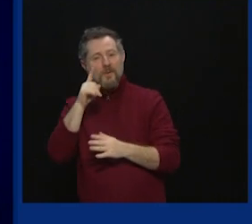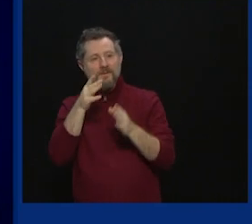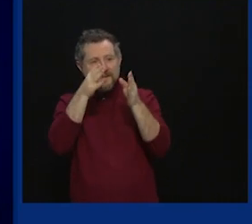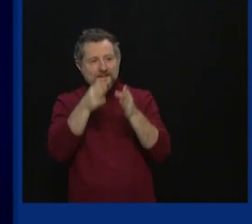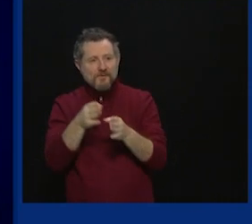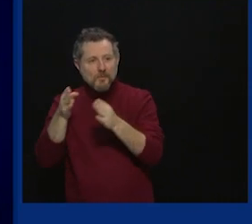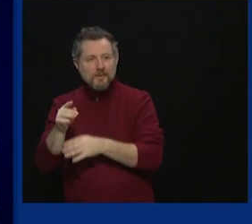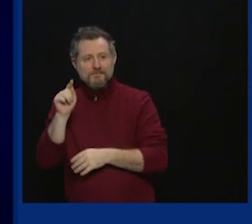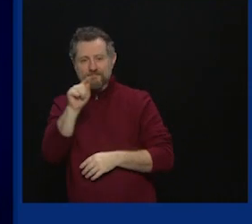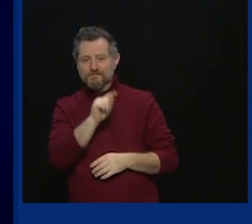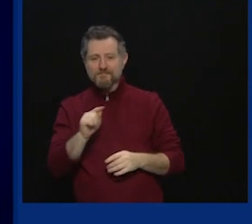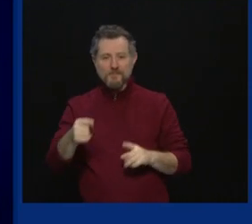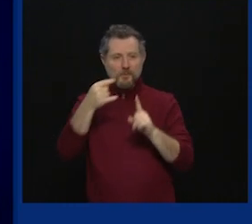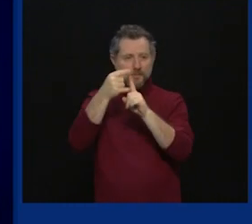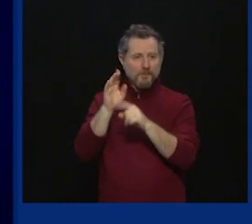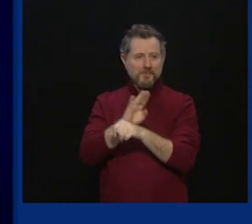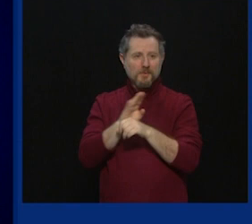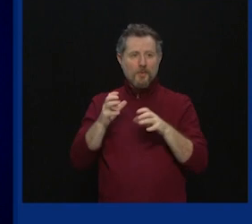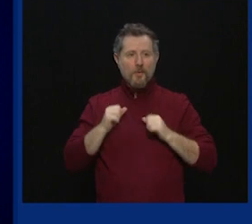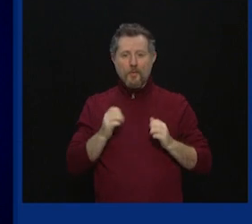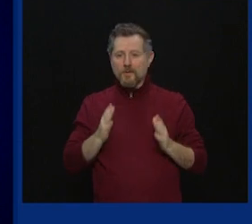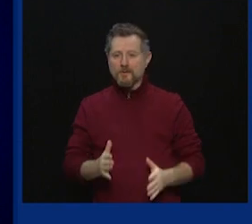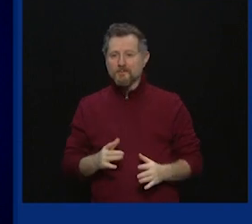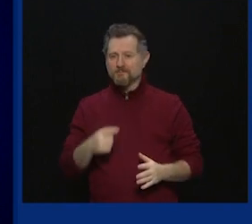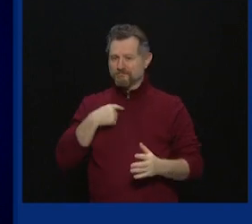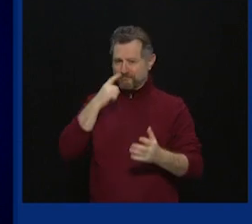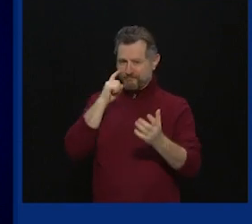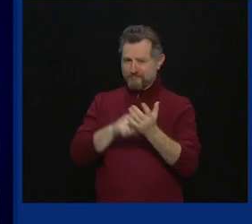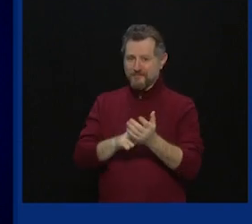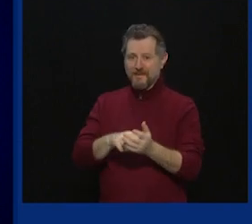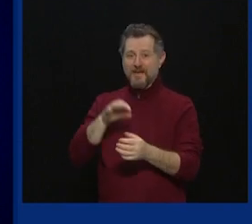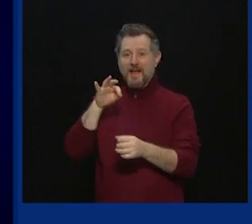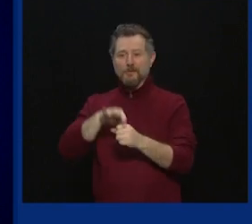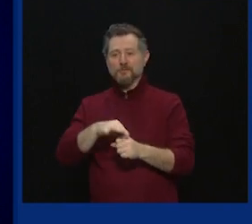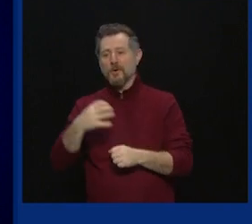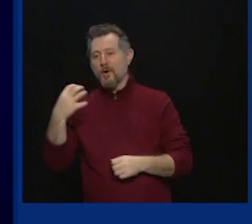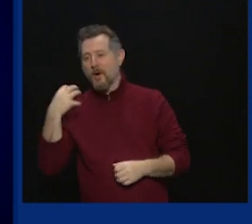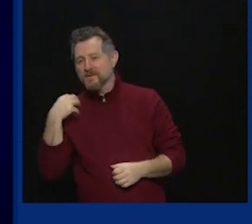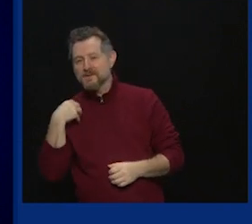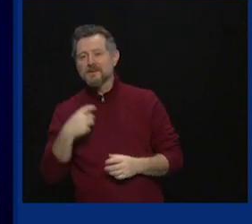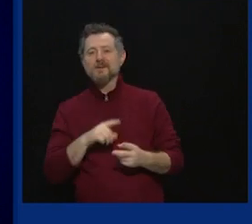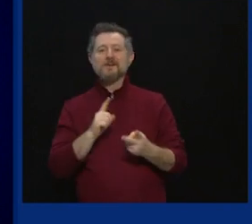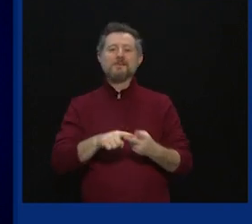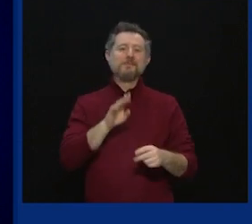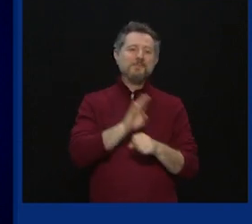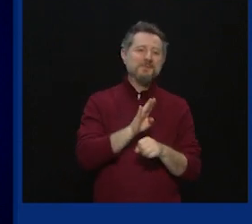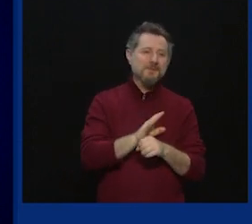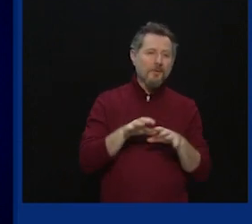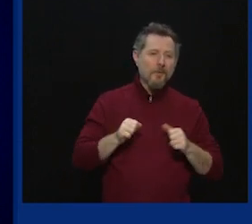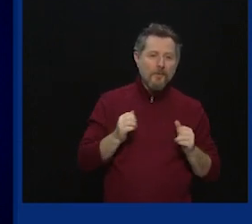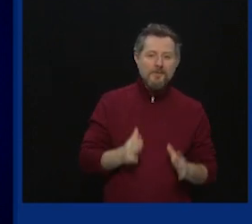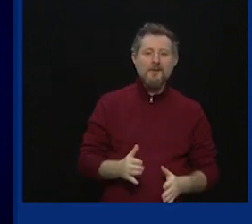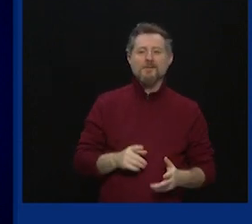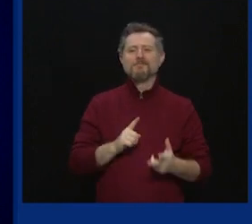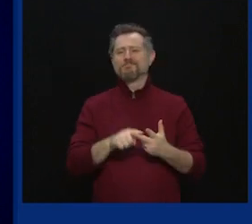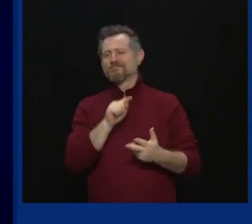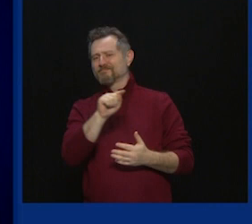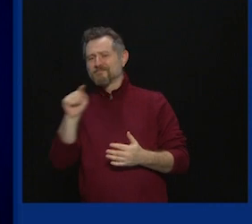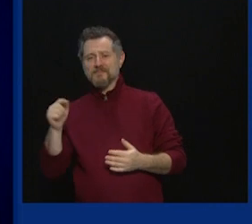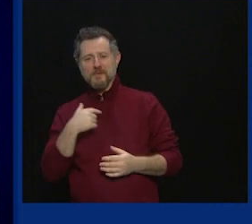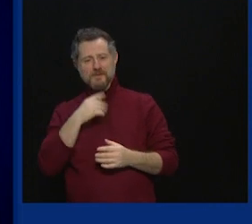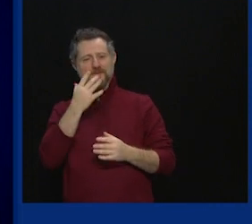up. I also want to recognize some business leaders and elected officials who have stepped up. And let me introduce some interesting friends here we